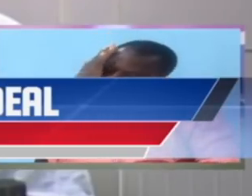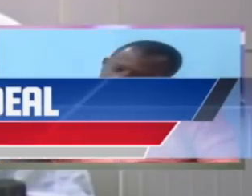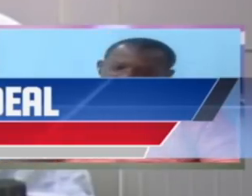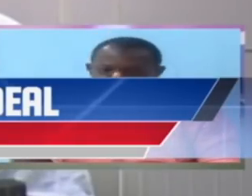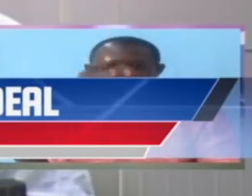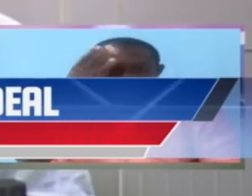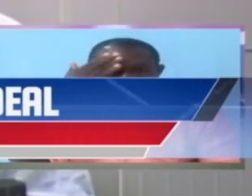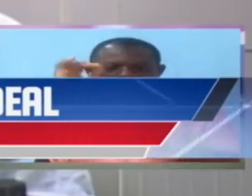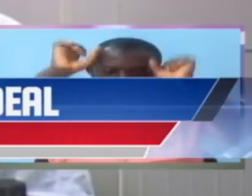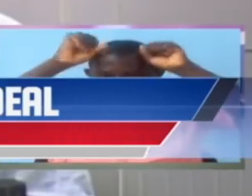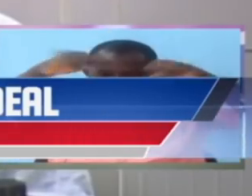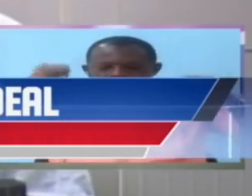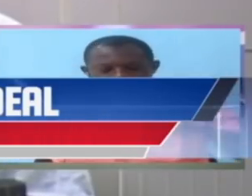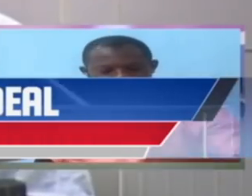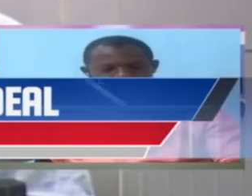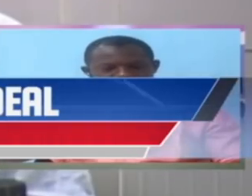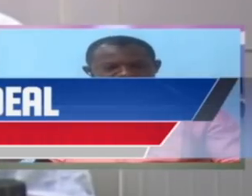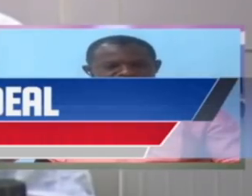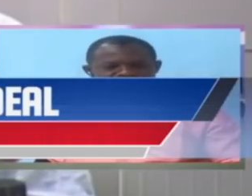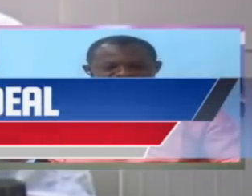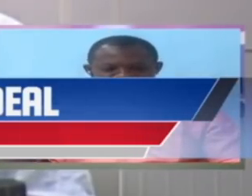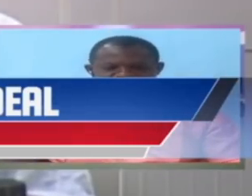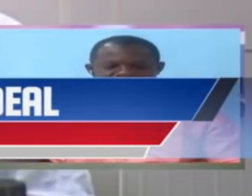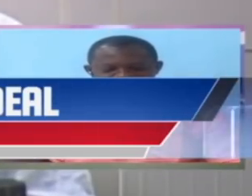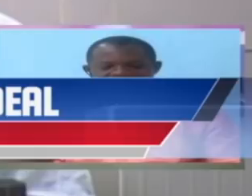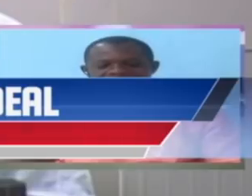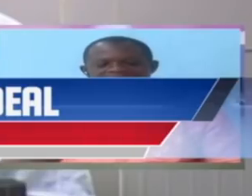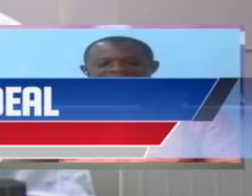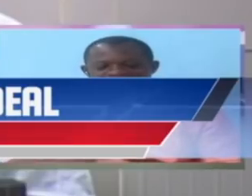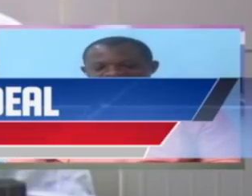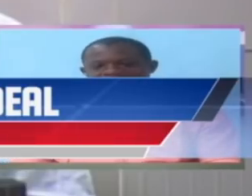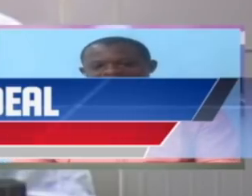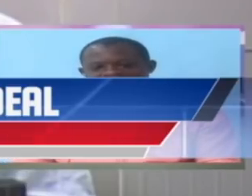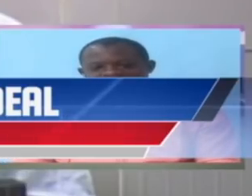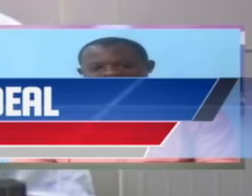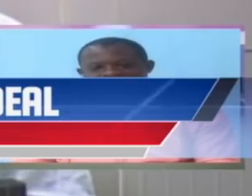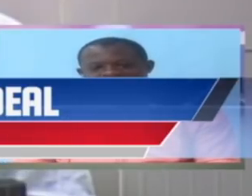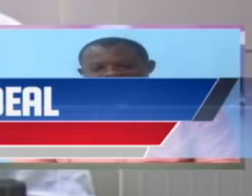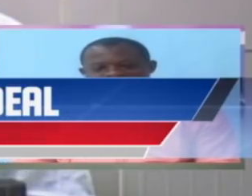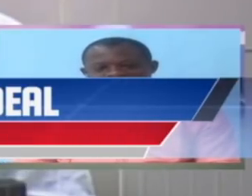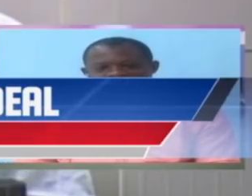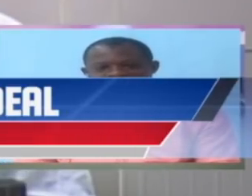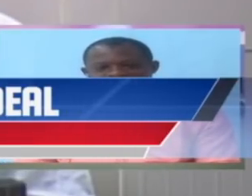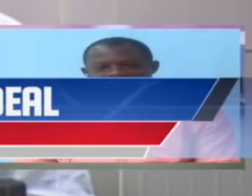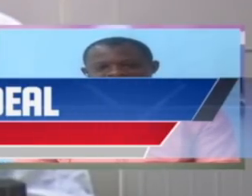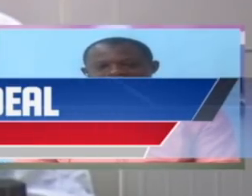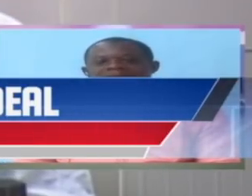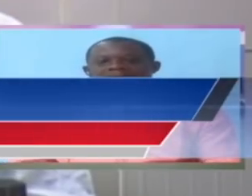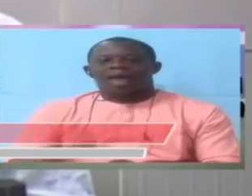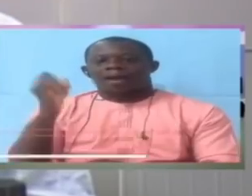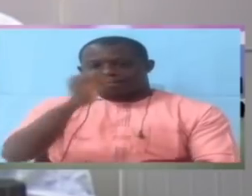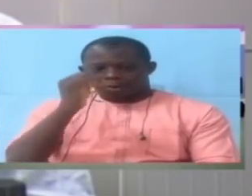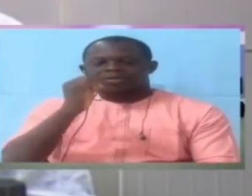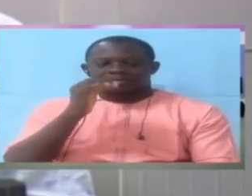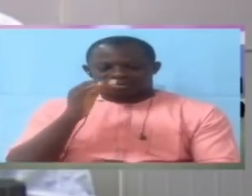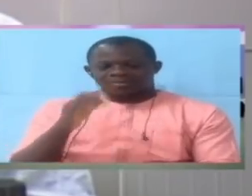torture, sustaining wounds all over their bodies. After months at the Fajara barracks, Mr. Ba said they were taken to court and charged with